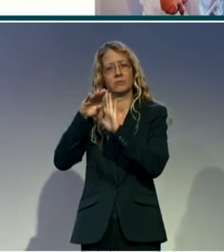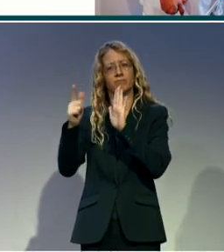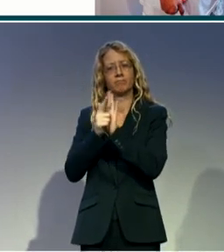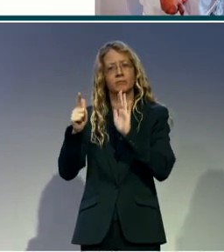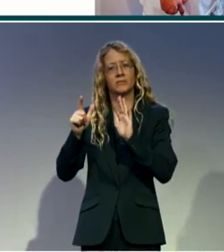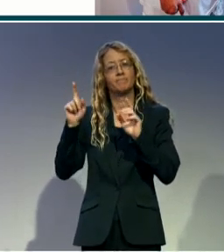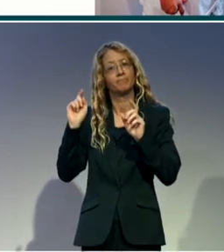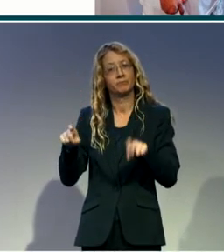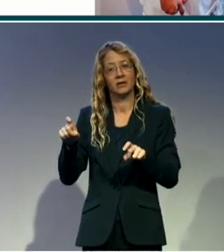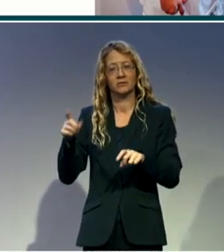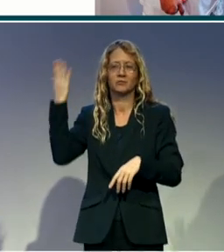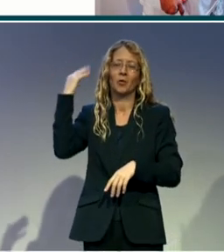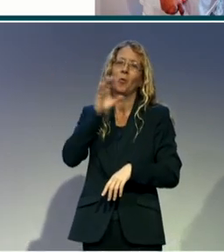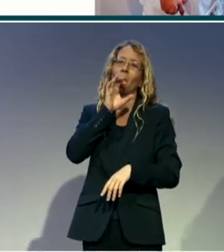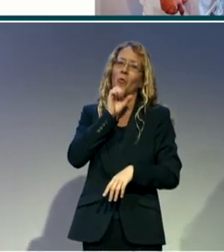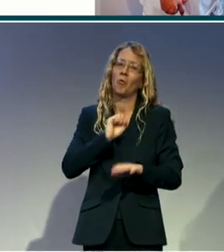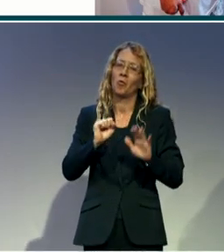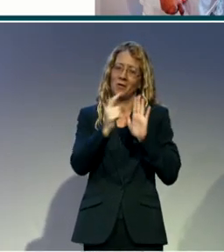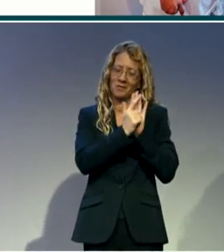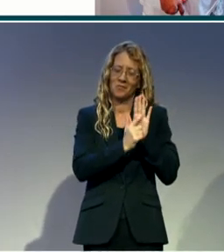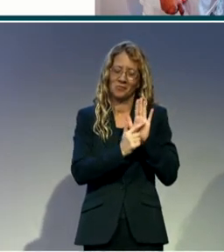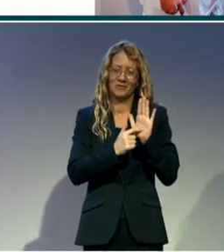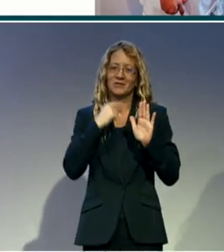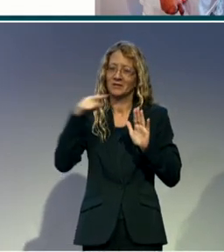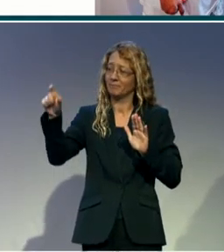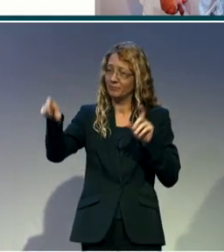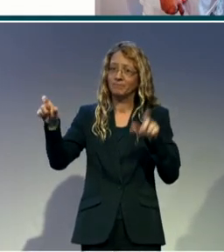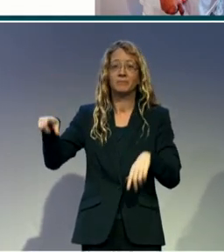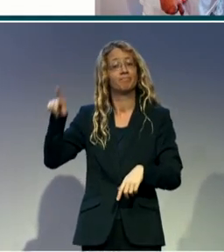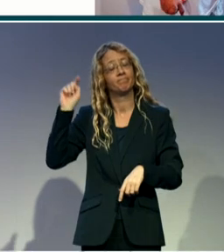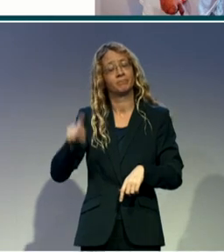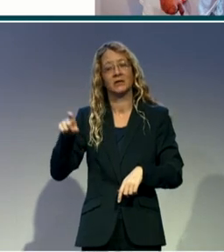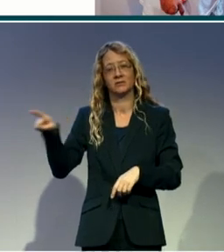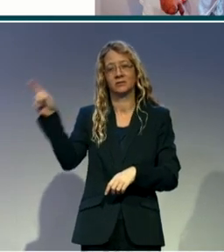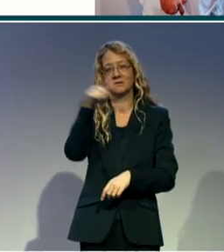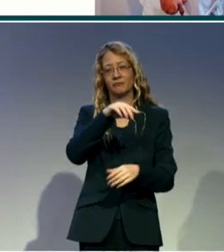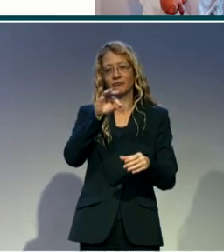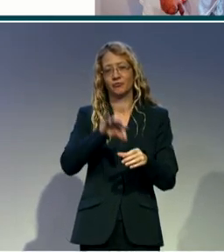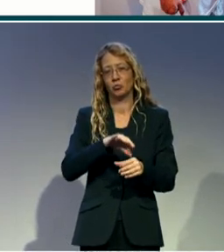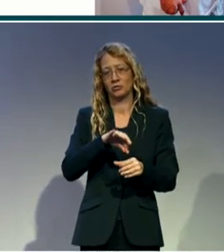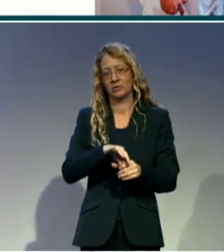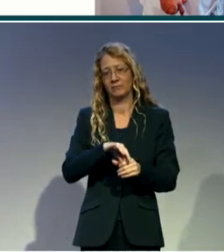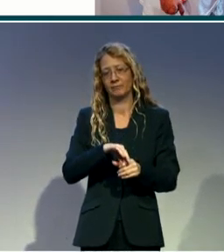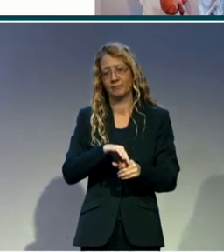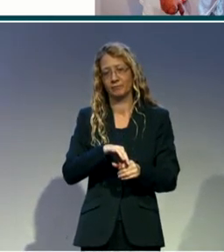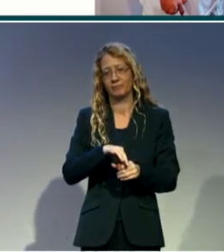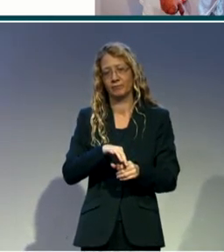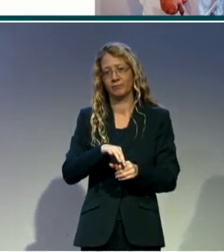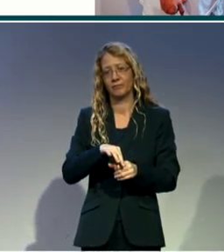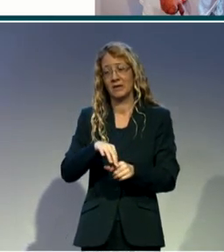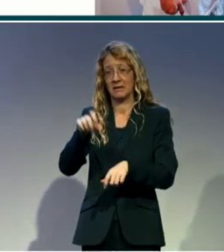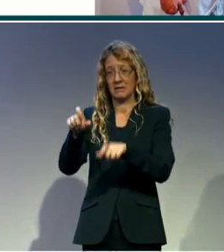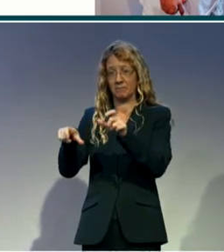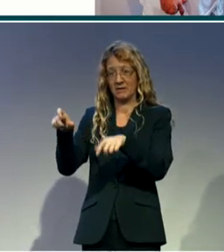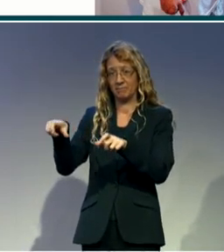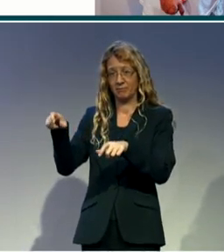if specific third parties deem them unable to understand the nature and significance of voting.